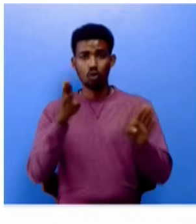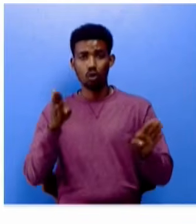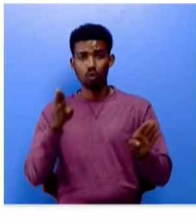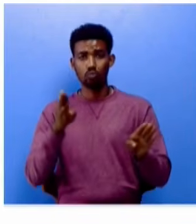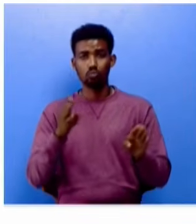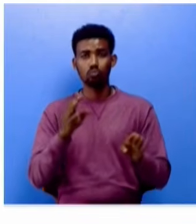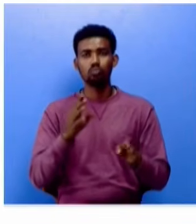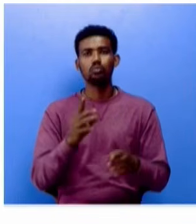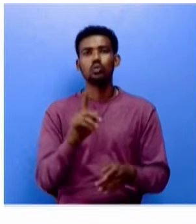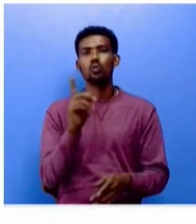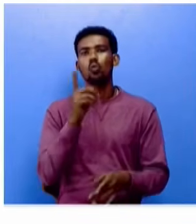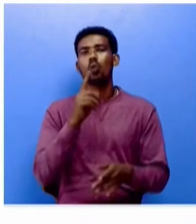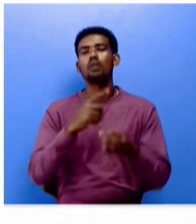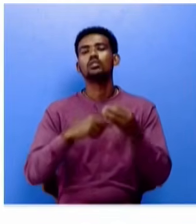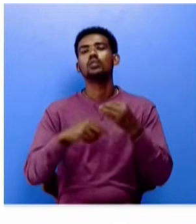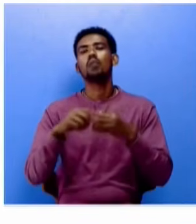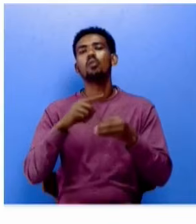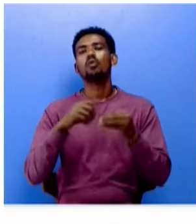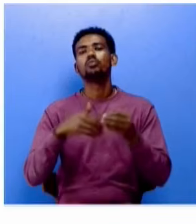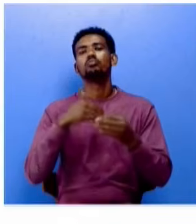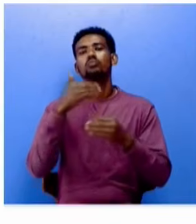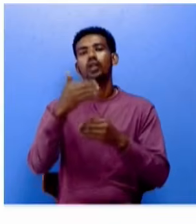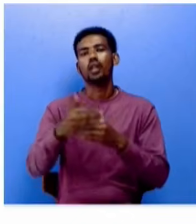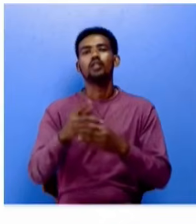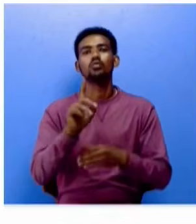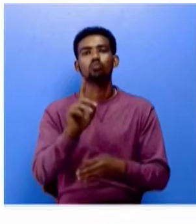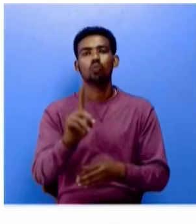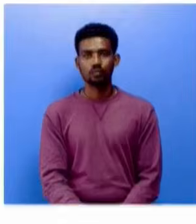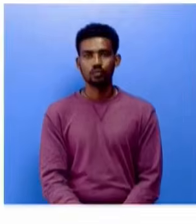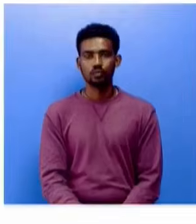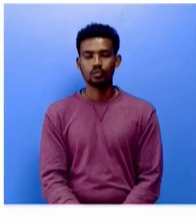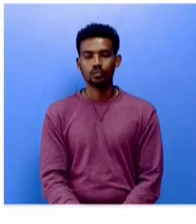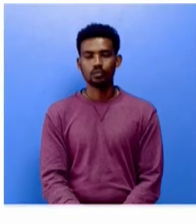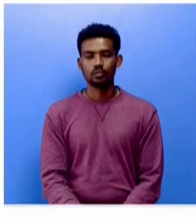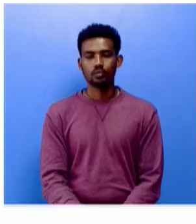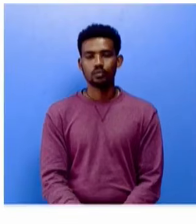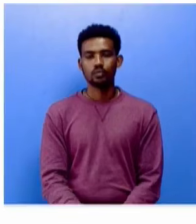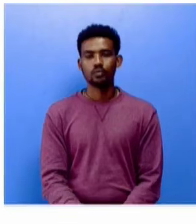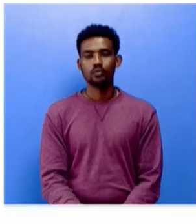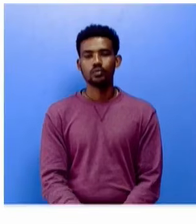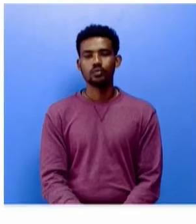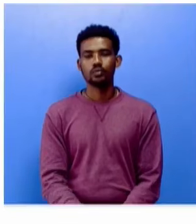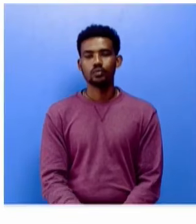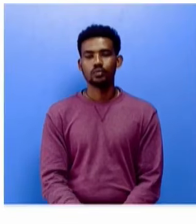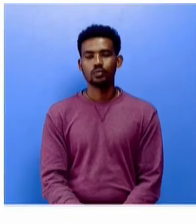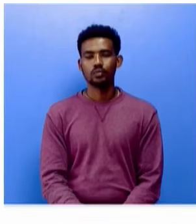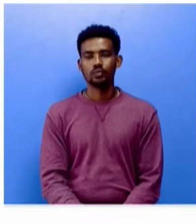What about the next one? You should